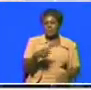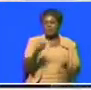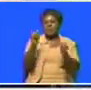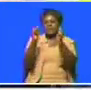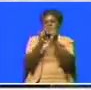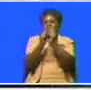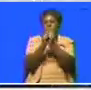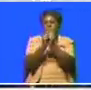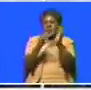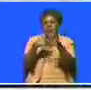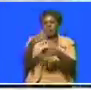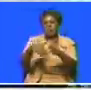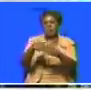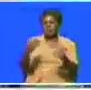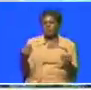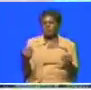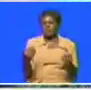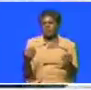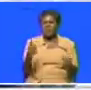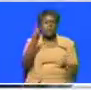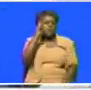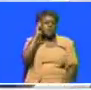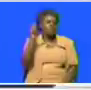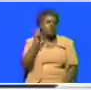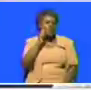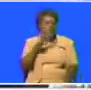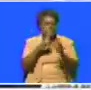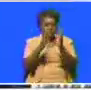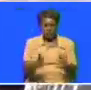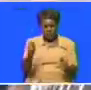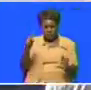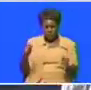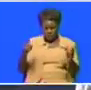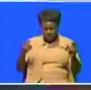after they were withdrawn. Timothy Otieno, KTN News.